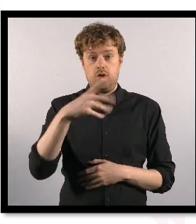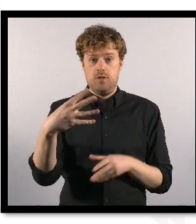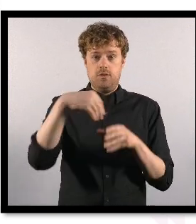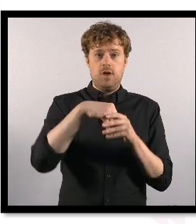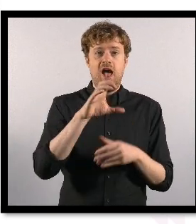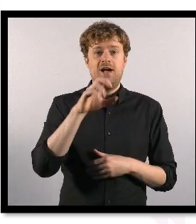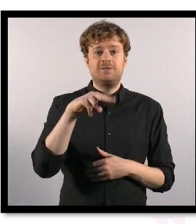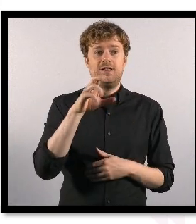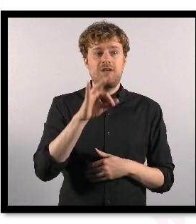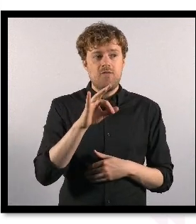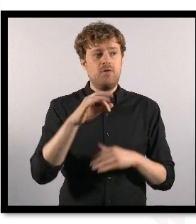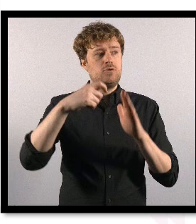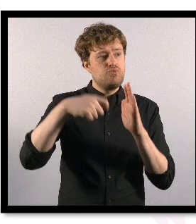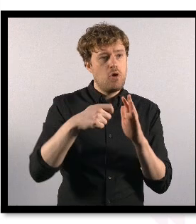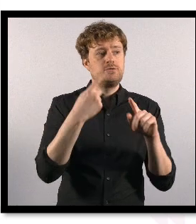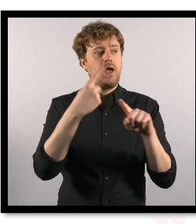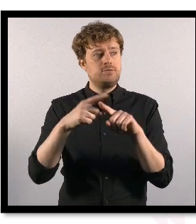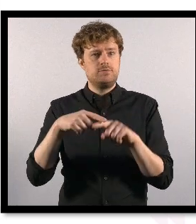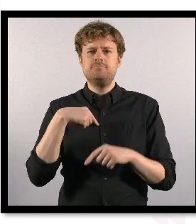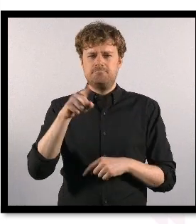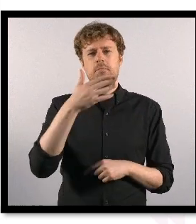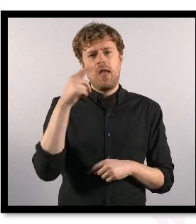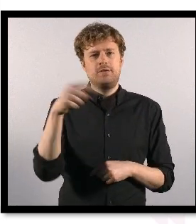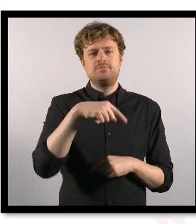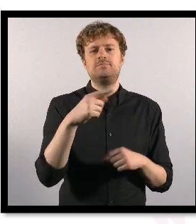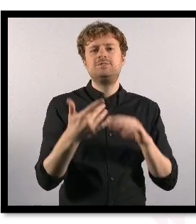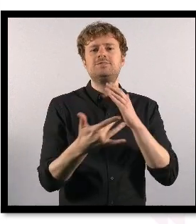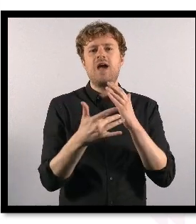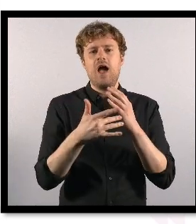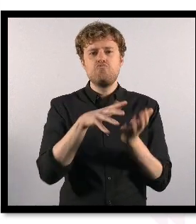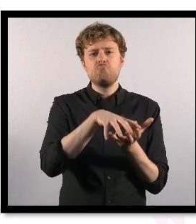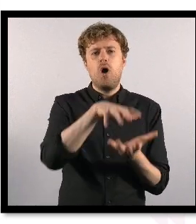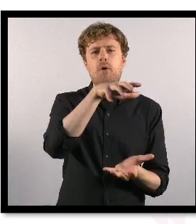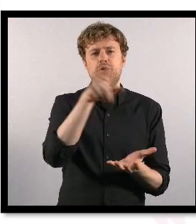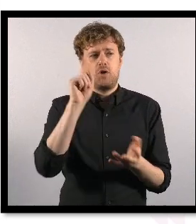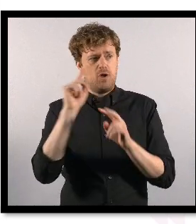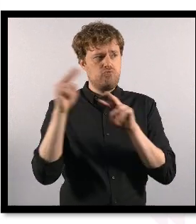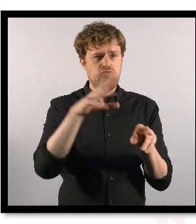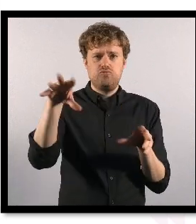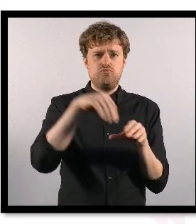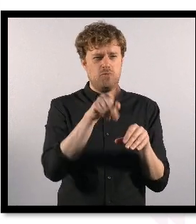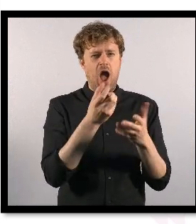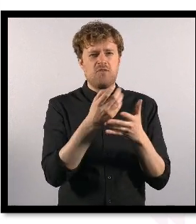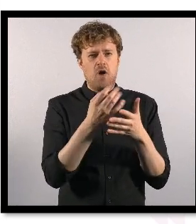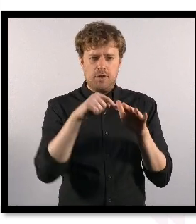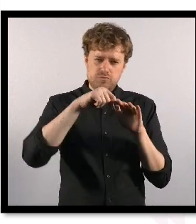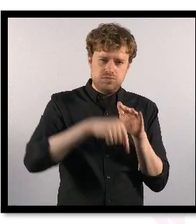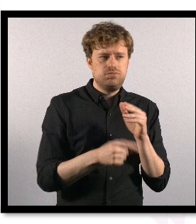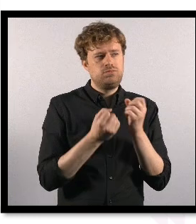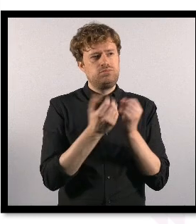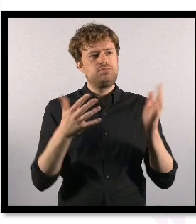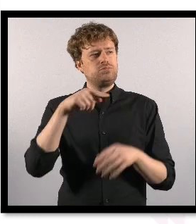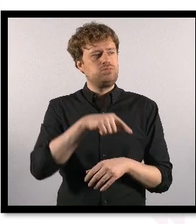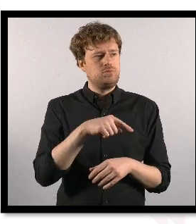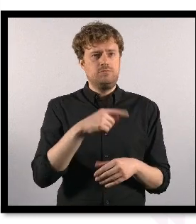but more importantly, you can look at our closed issues, which are successful case studies of how we completed previous due diligence around